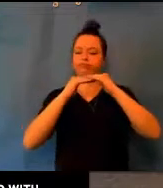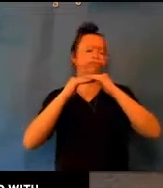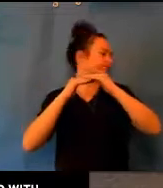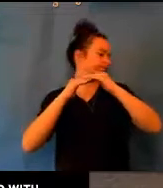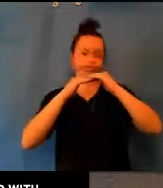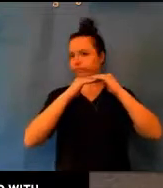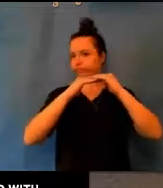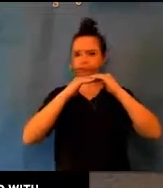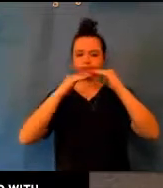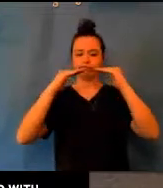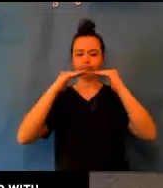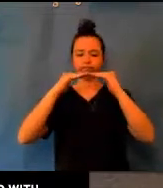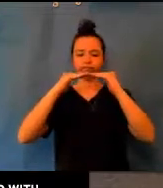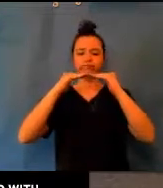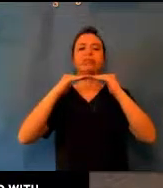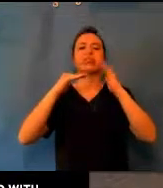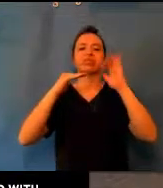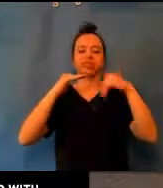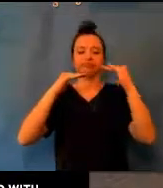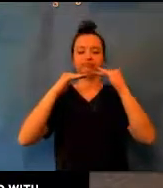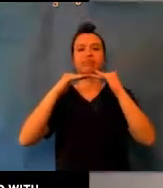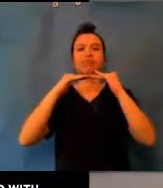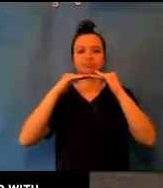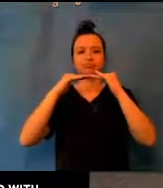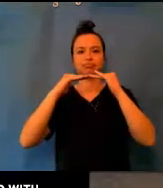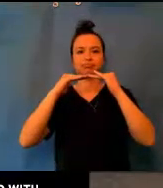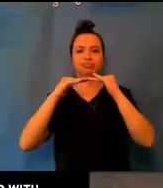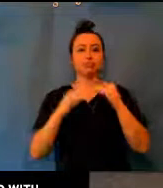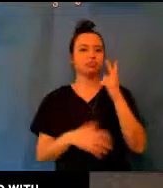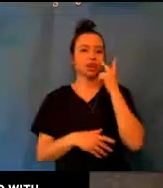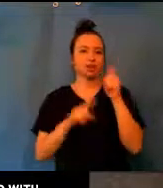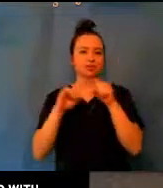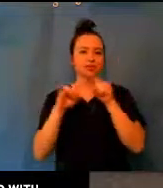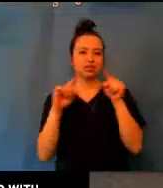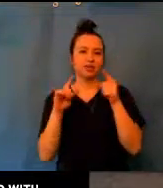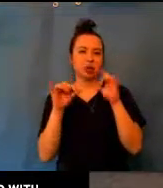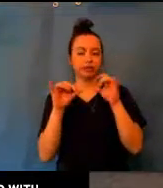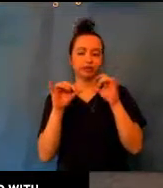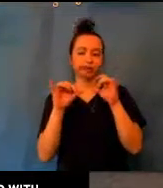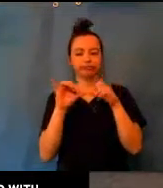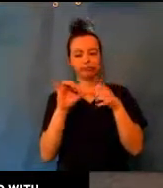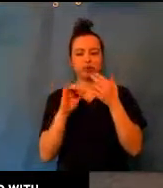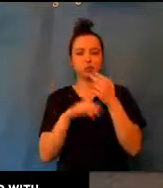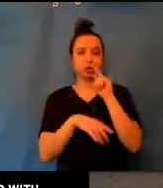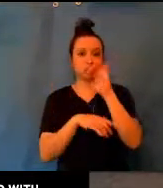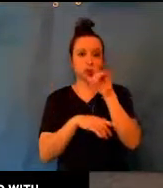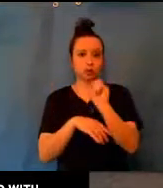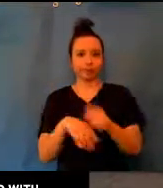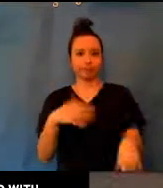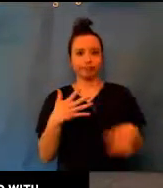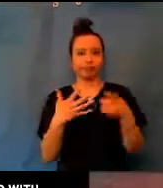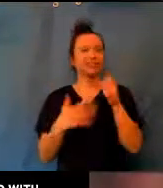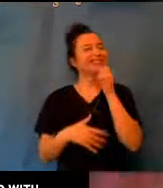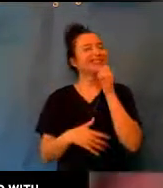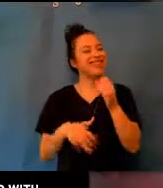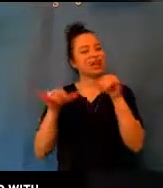want to make sure that each end is touching. Okay, so let's look at some different tools that we could use to measure. We have